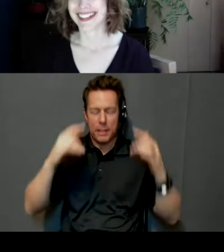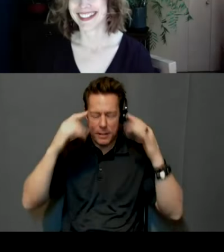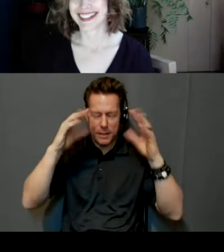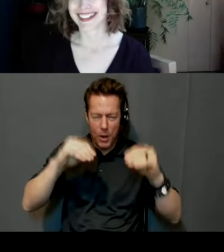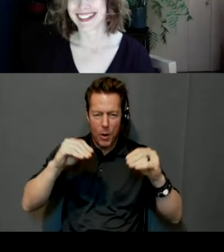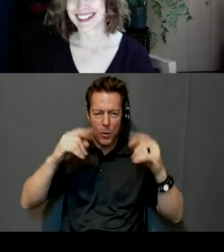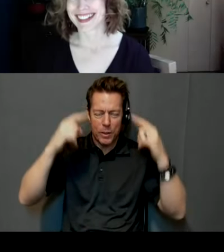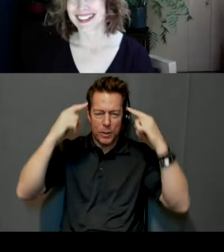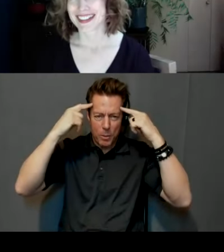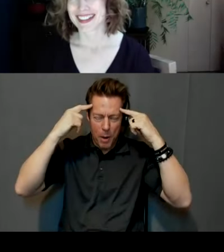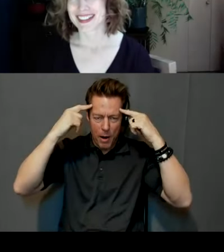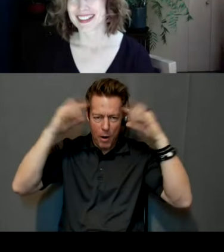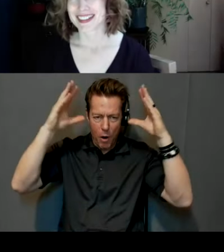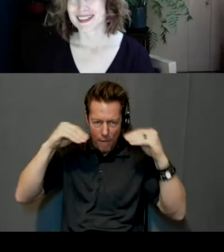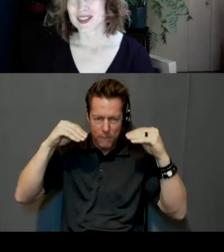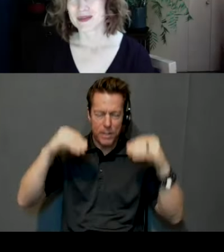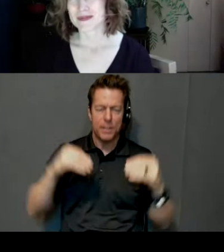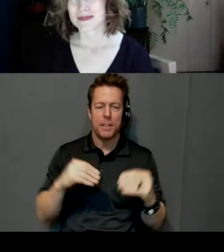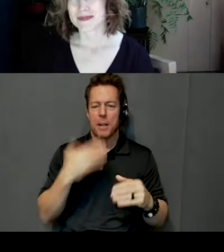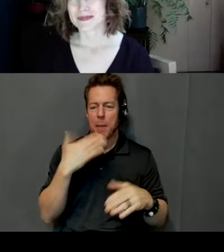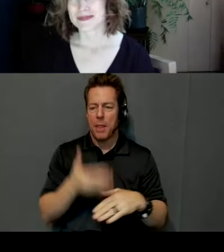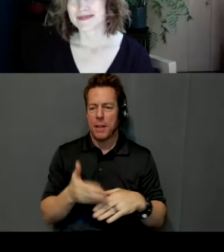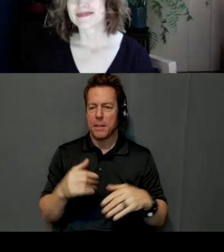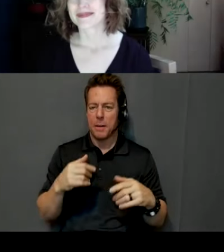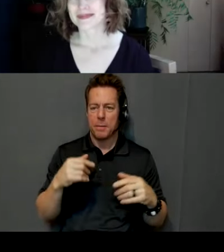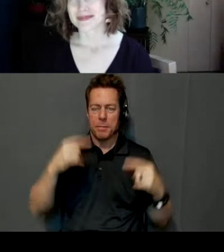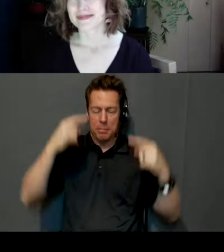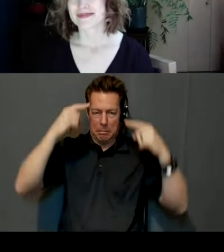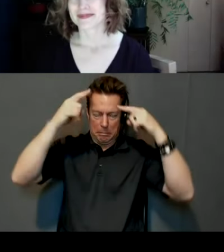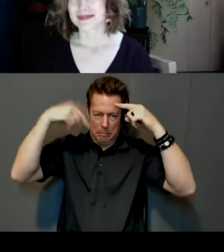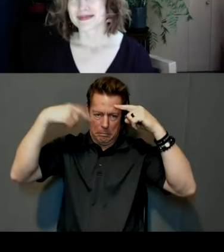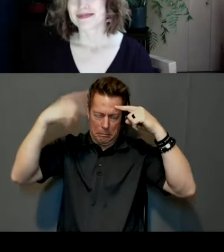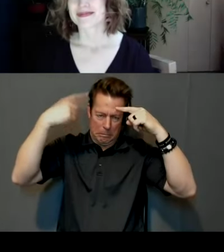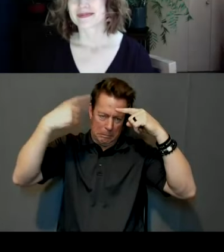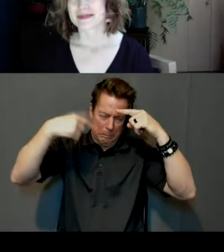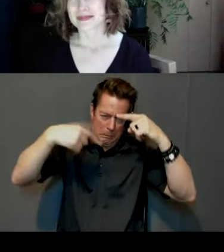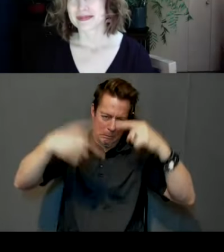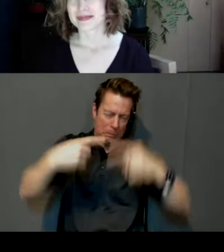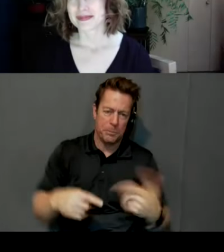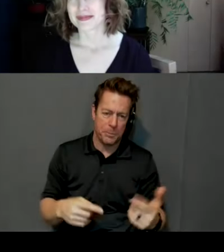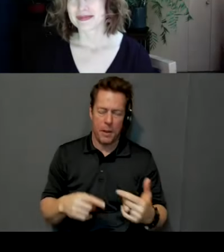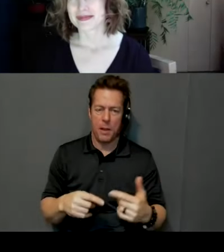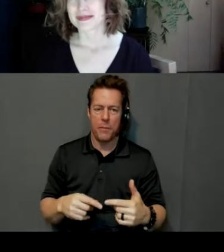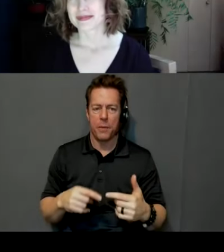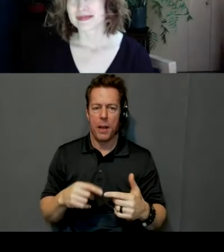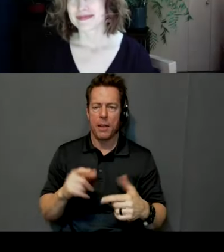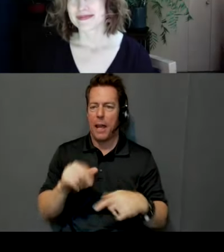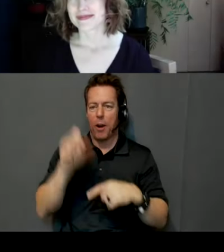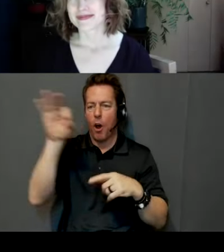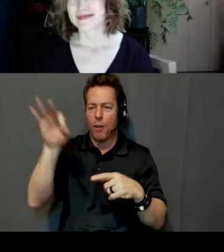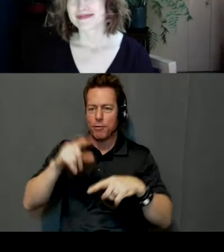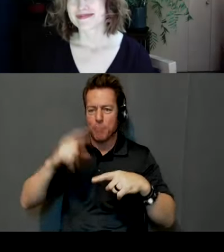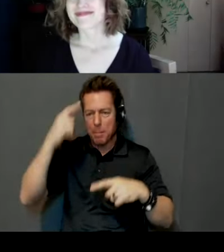So I think that's the only like maybe bad thing, is that I've had problems like turning my head off. But which is also